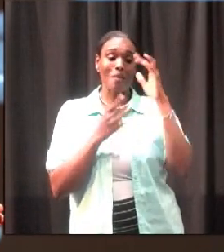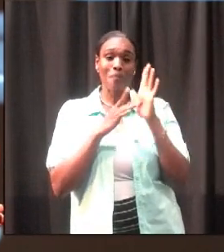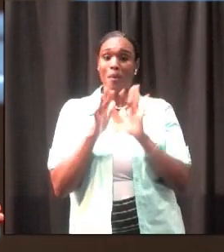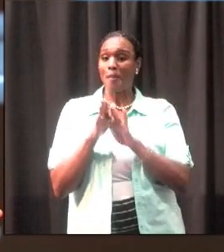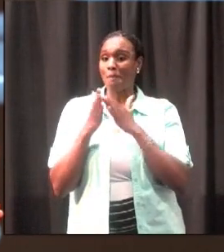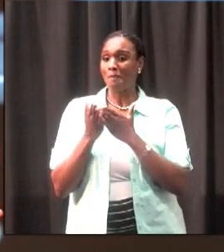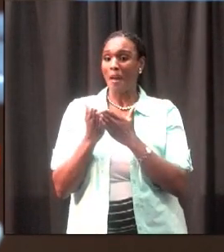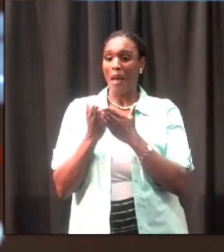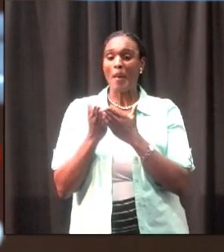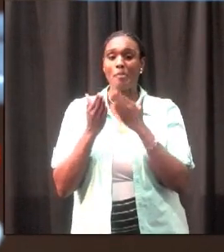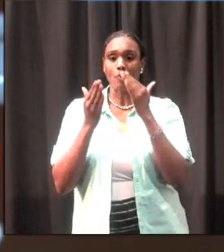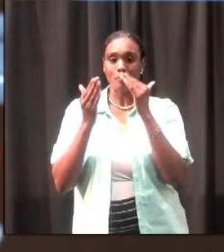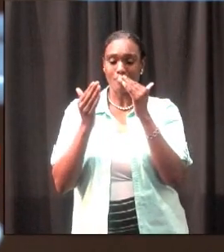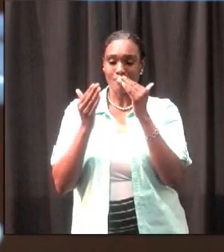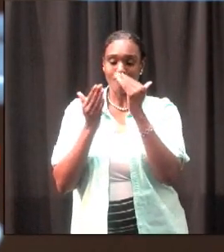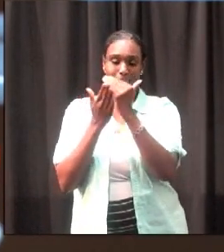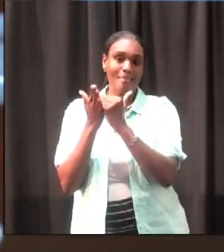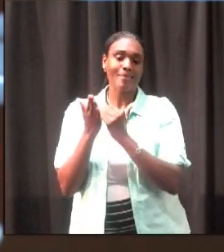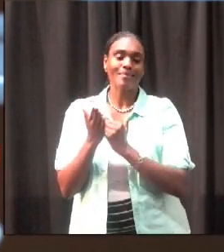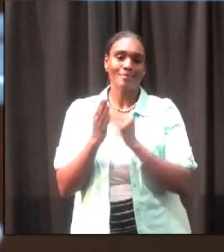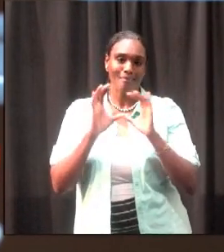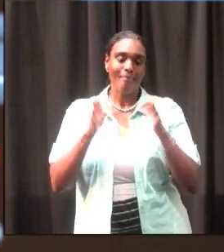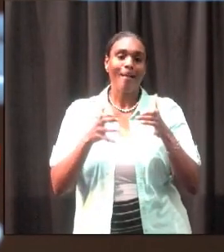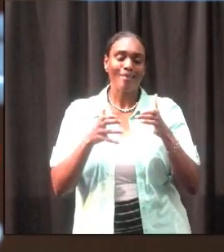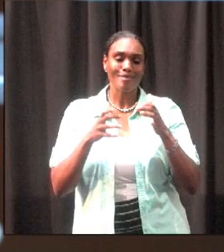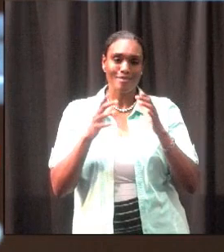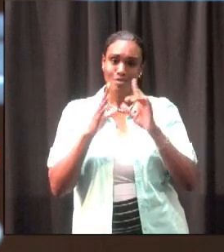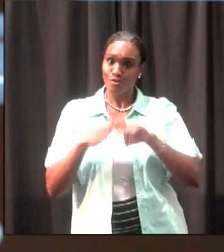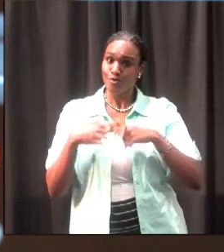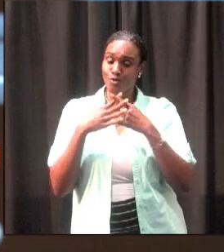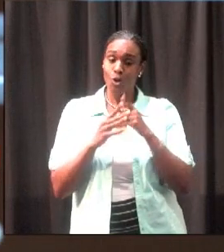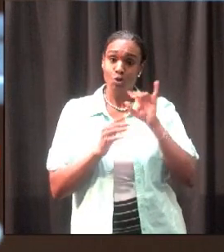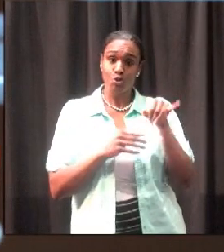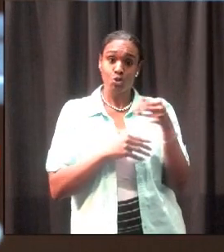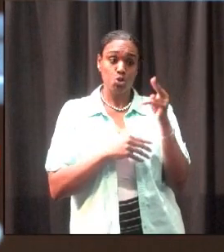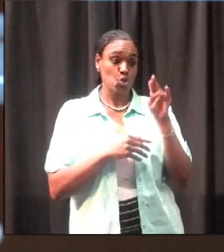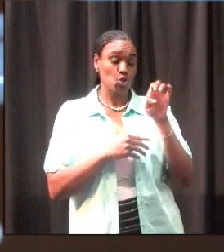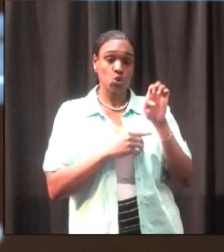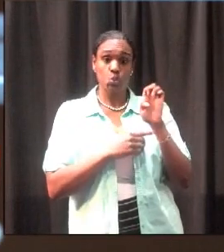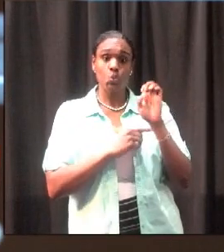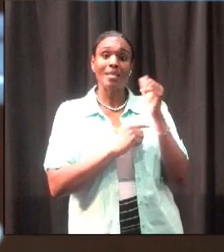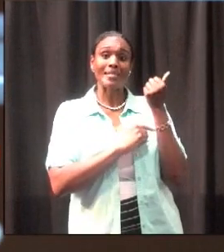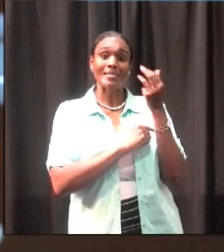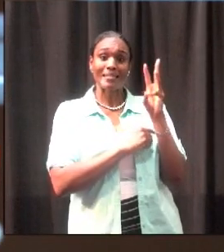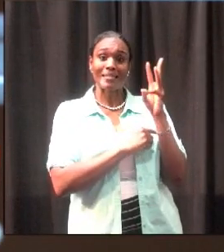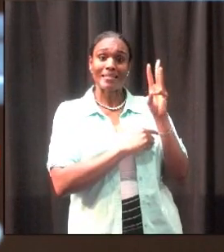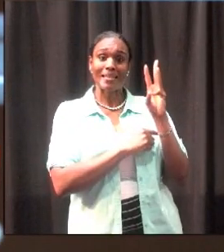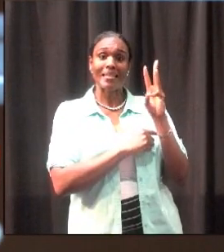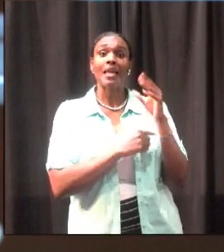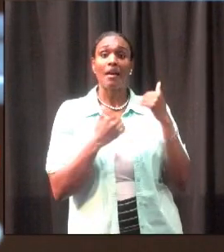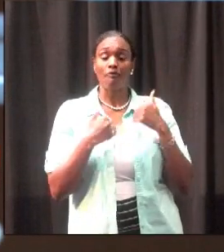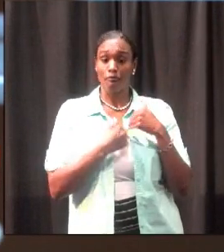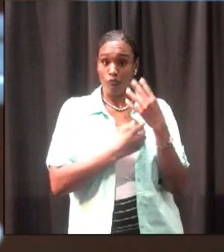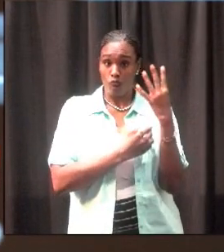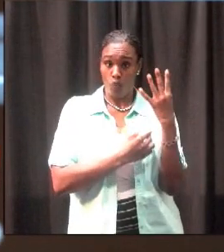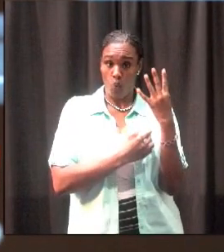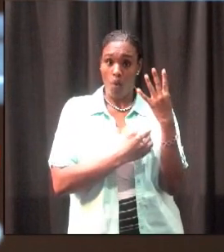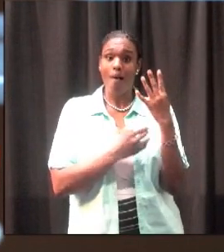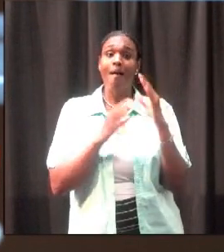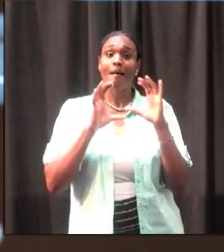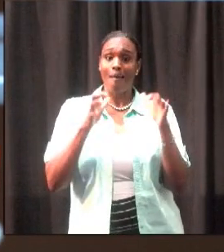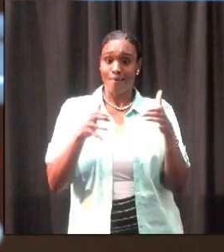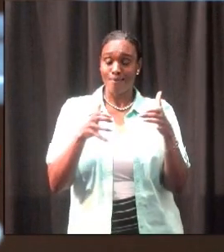up. It's going to begin June the 16th. We're going to be offering 4 classes, and I want to encourage you to go to our website,